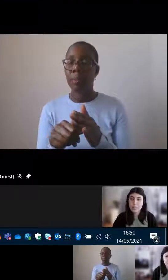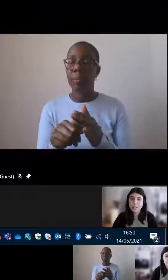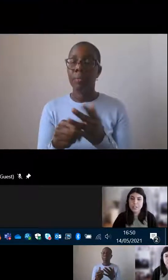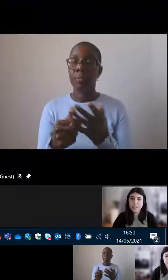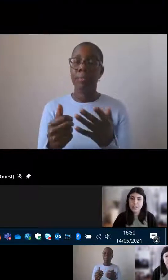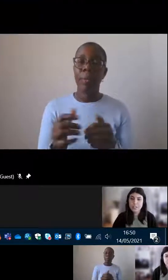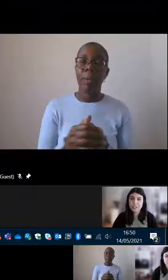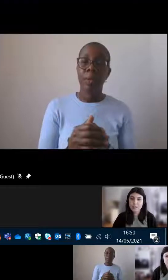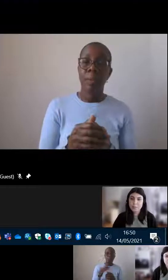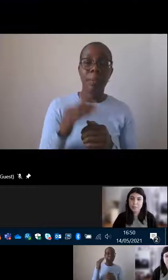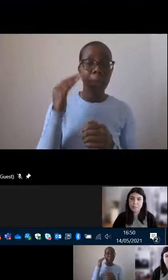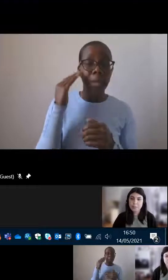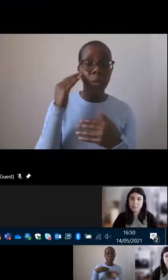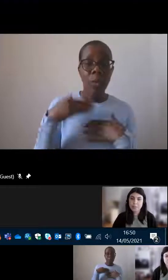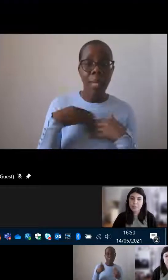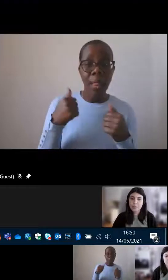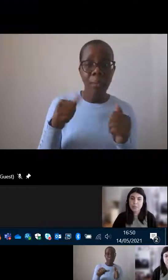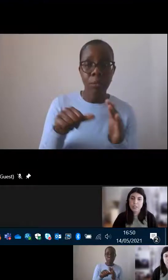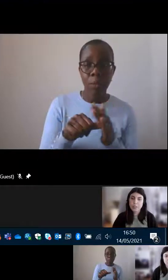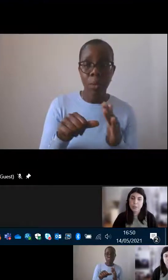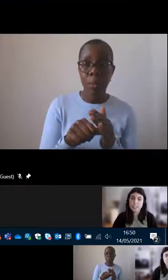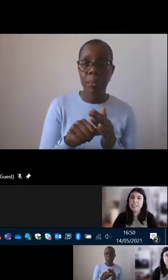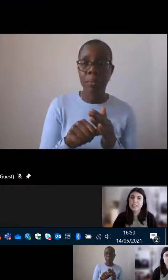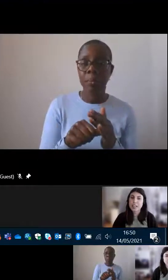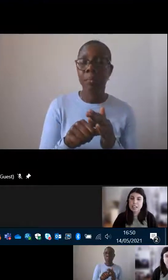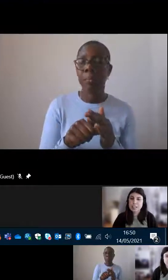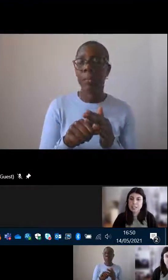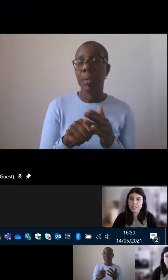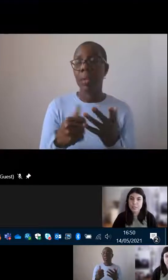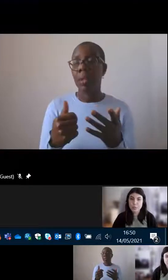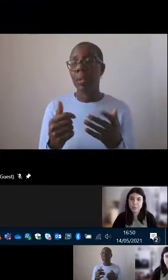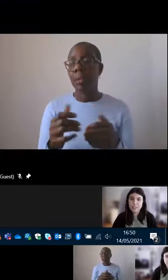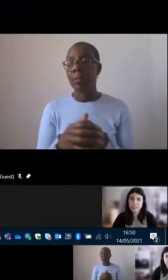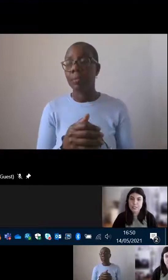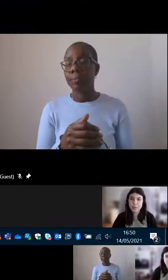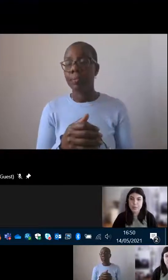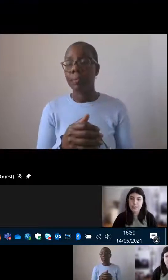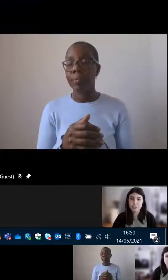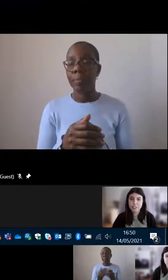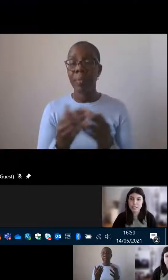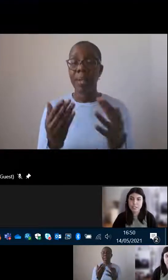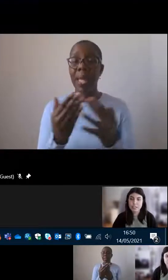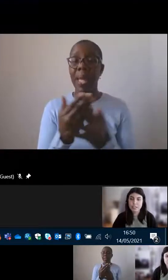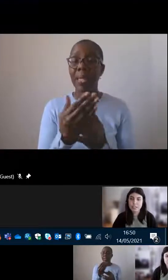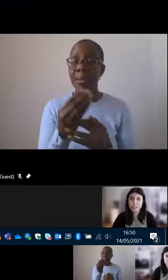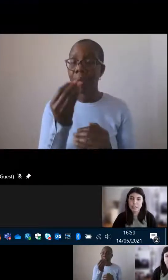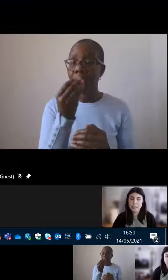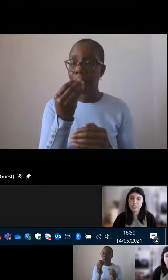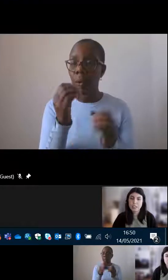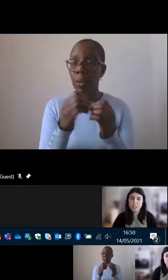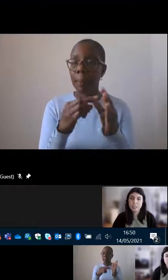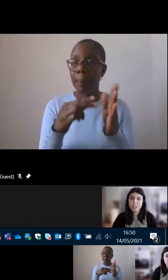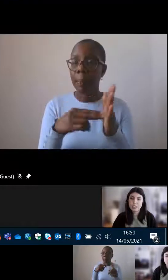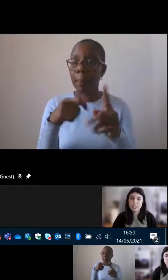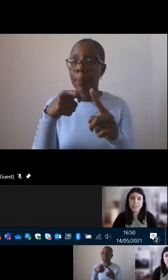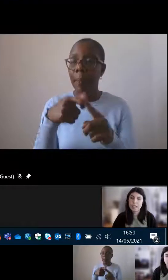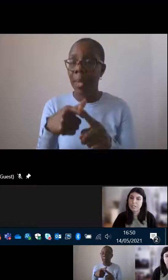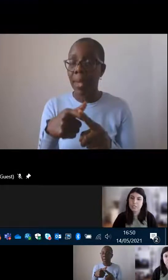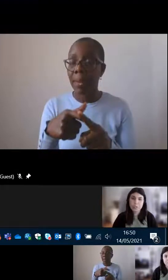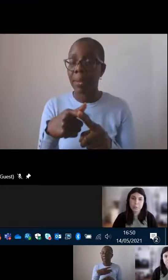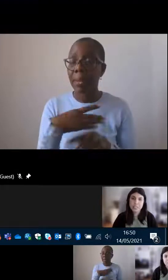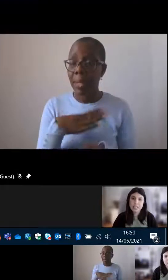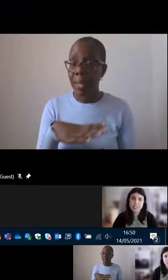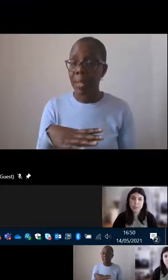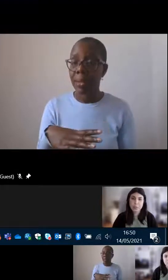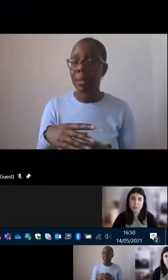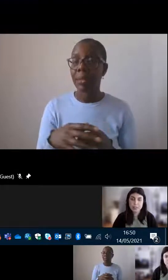problems with your mental health, if you are needing to access food banks, as I mentioned earlier, if you're